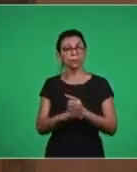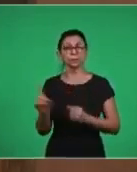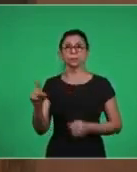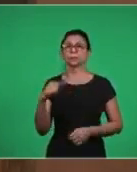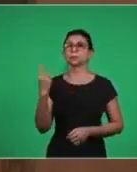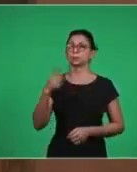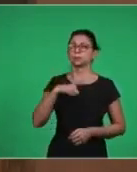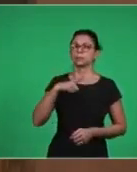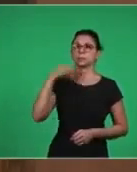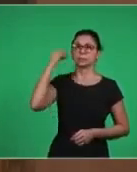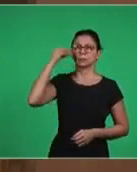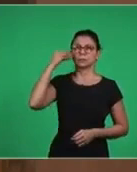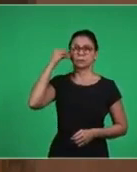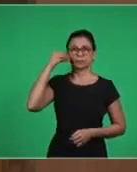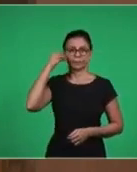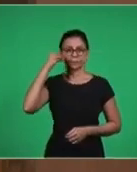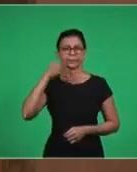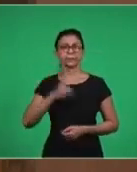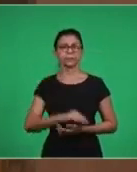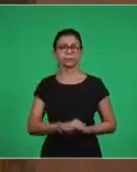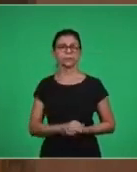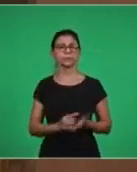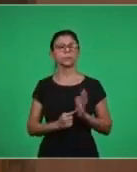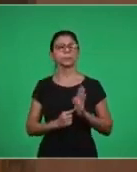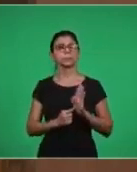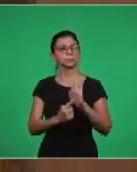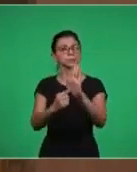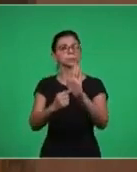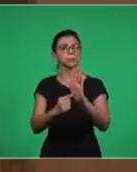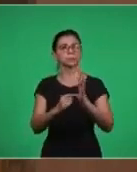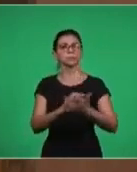Lord, and we have an experience this year to show.